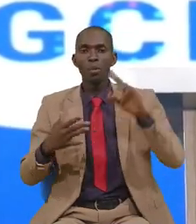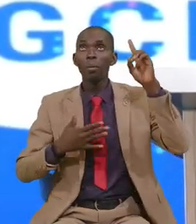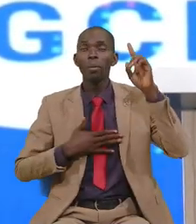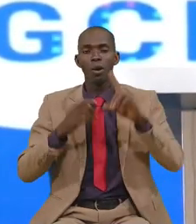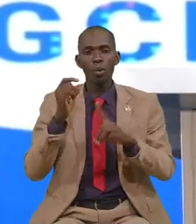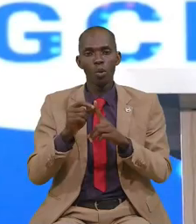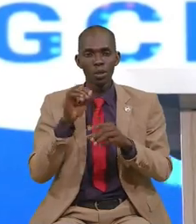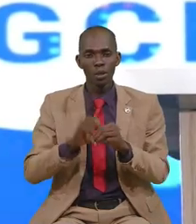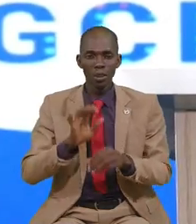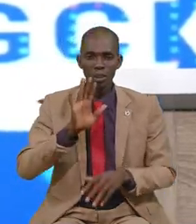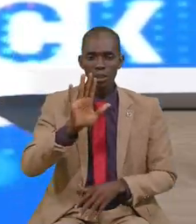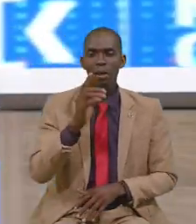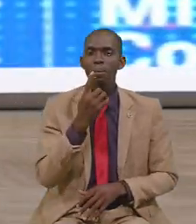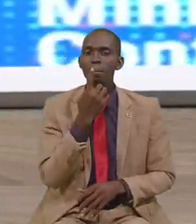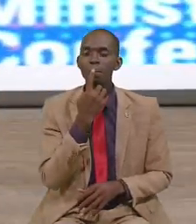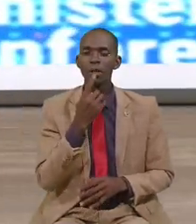thy mouth.